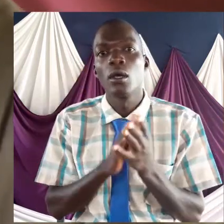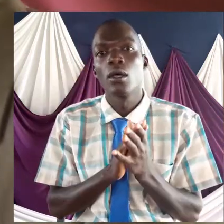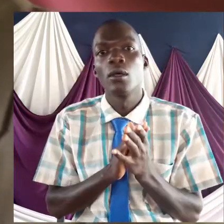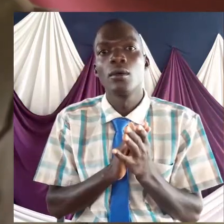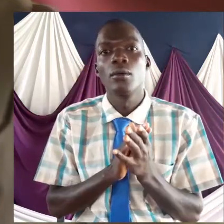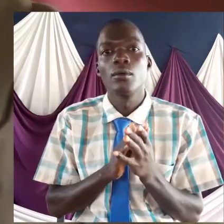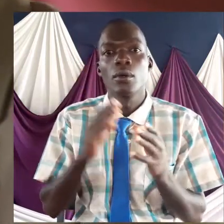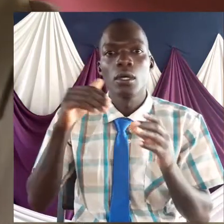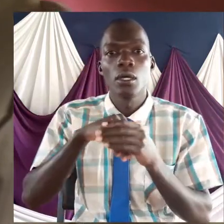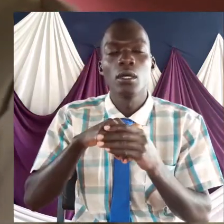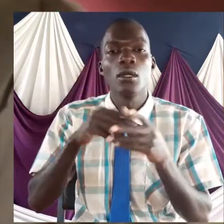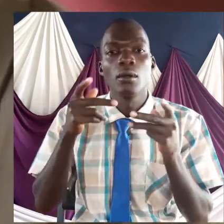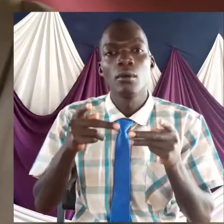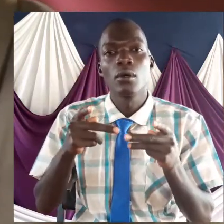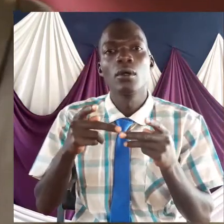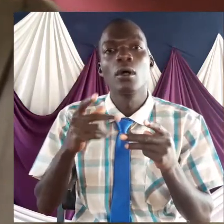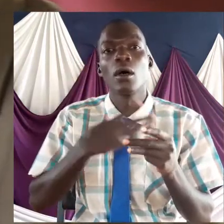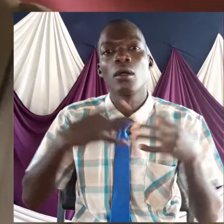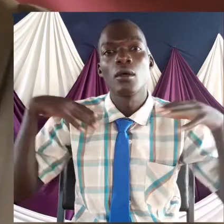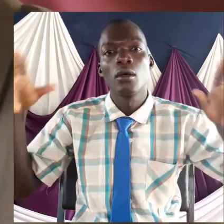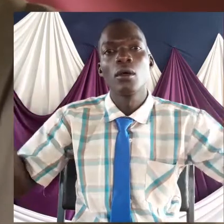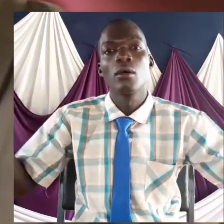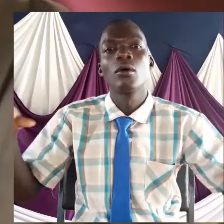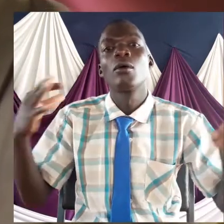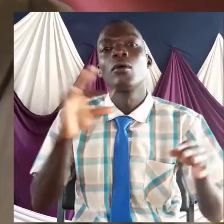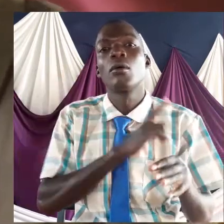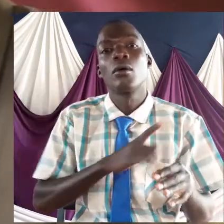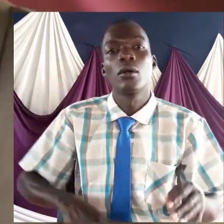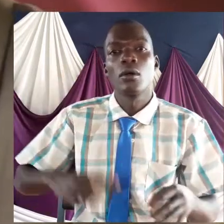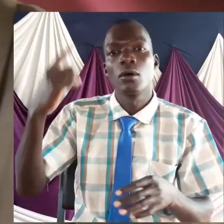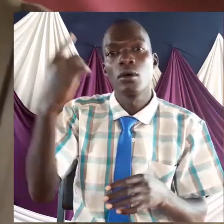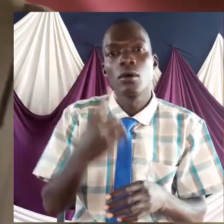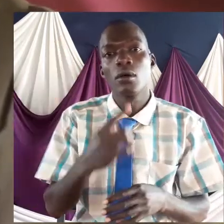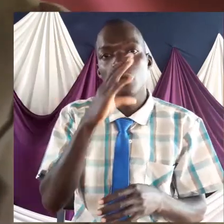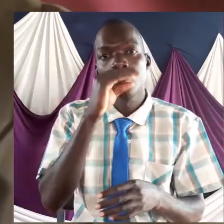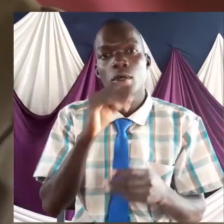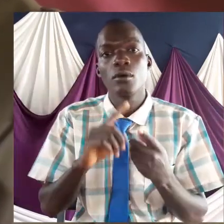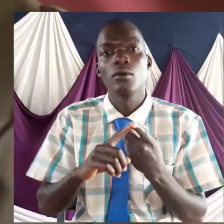end, and an angel of the Lord comes and speaks to him.